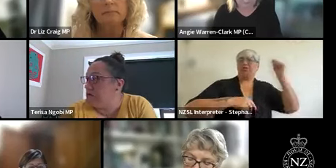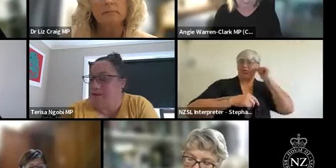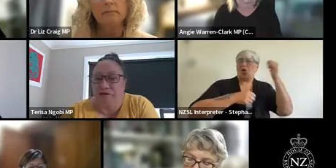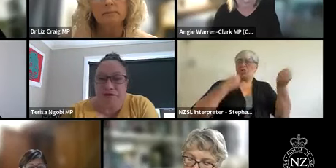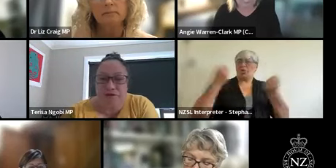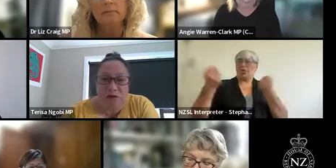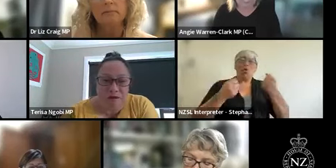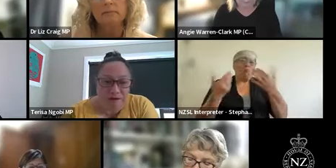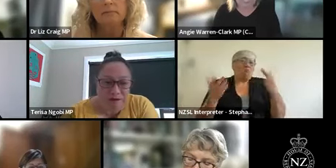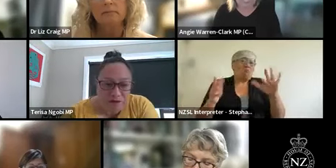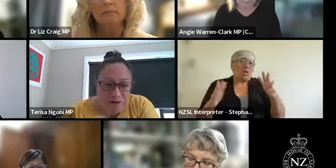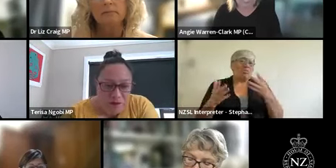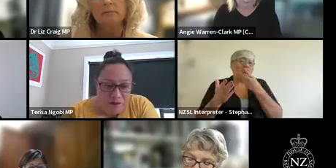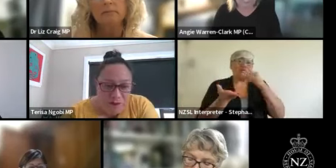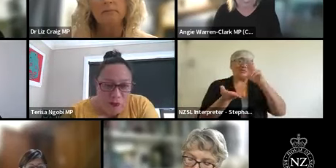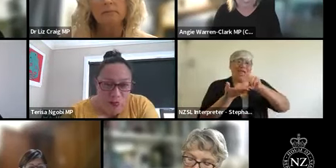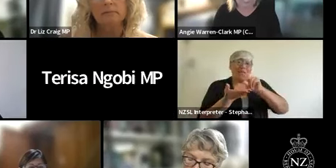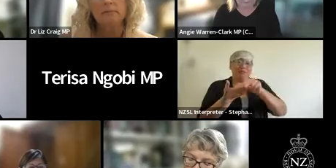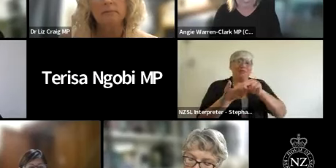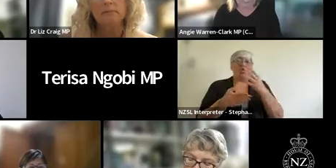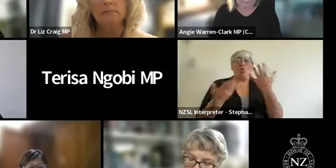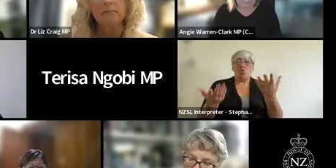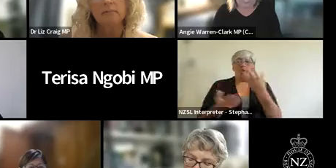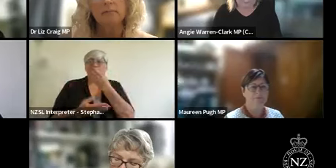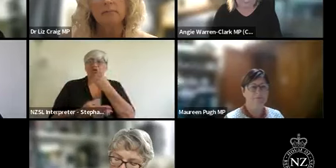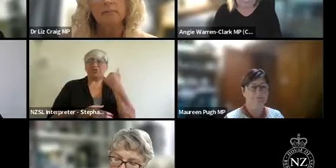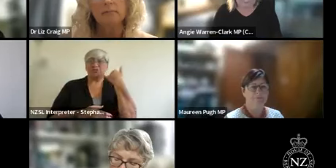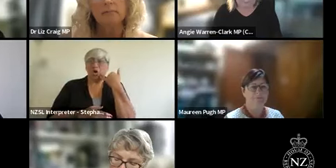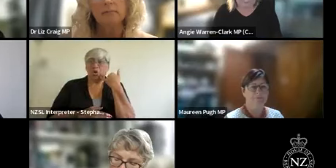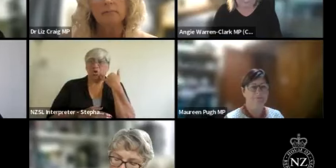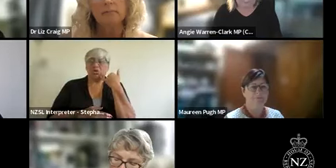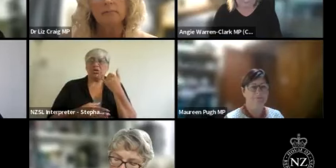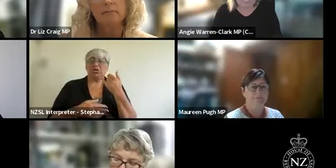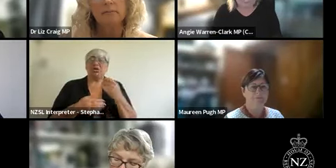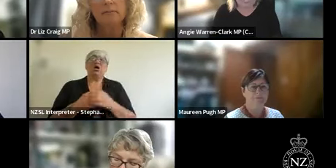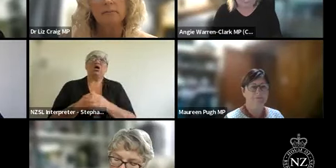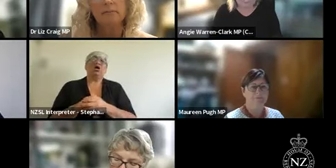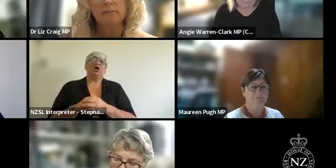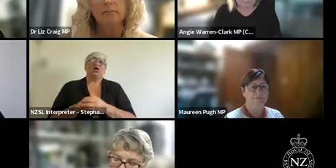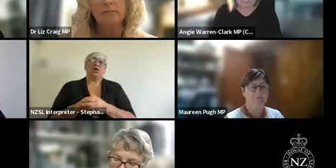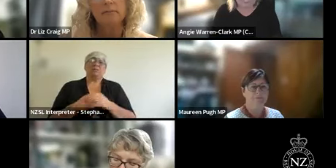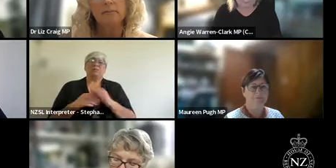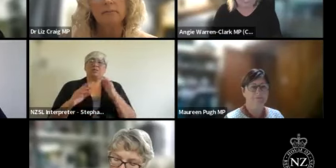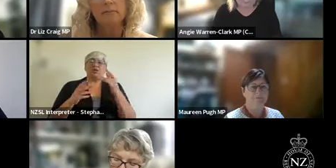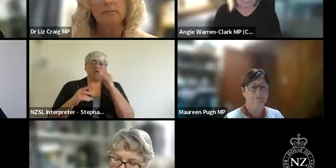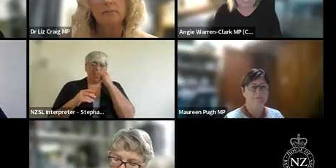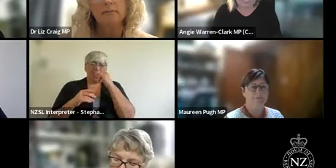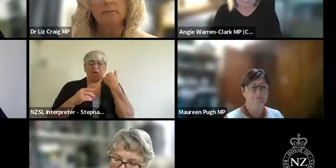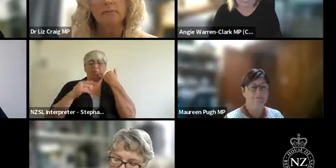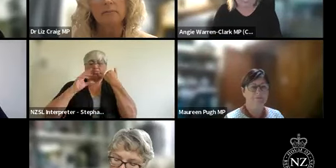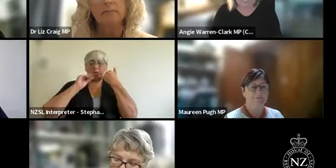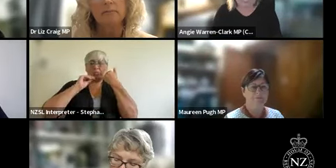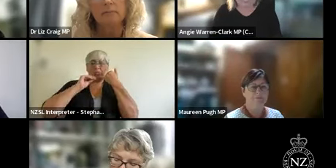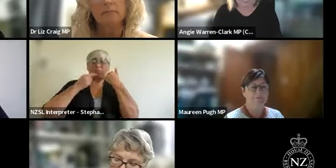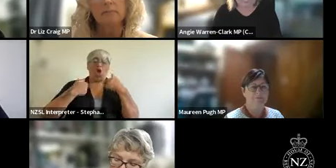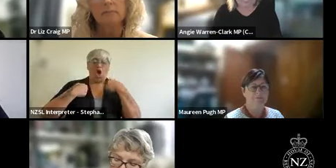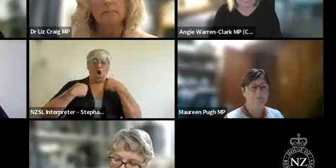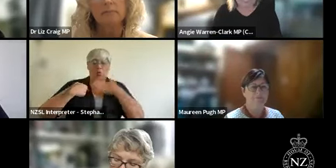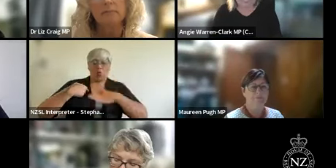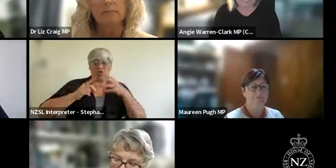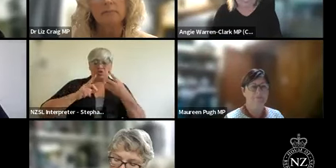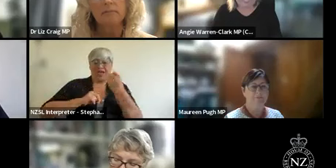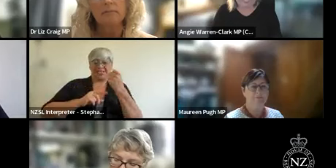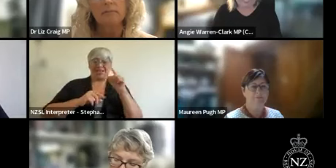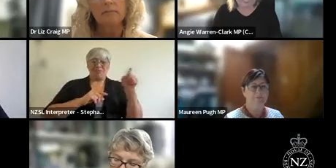an app, maybe using a phone if you're not a smartphone user, and say, I want to catch bus X.